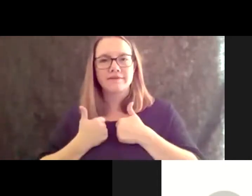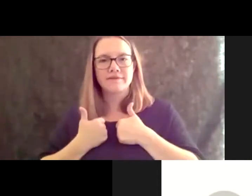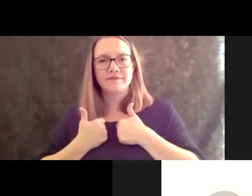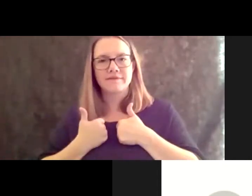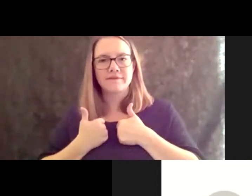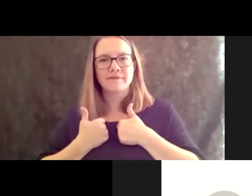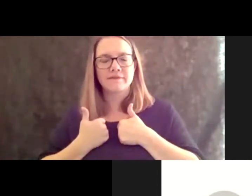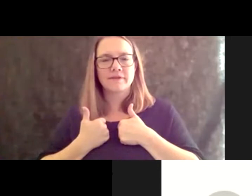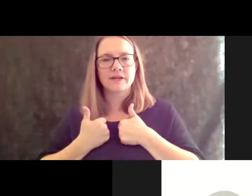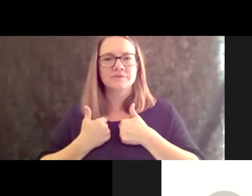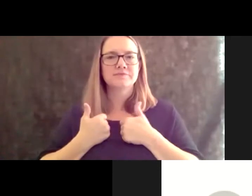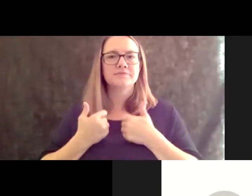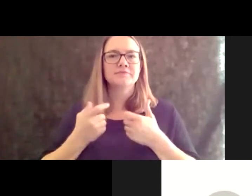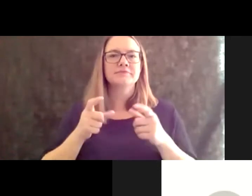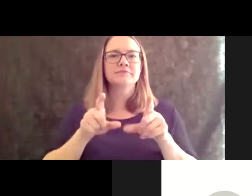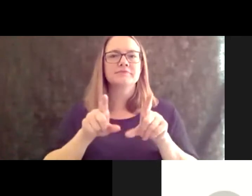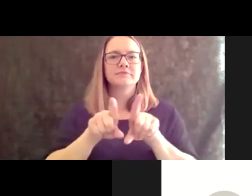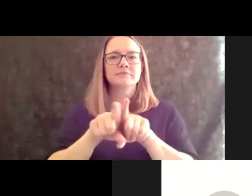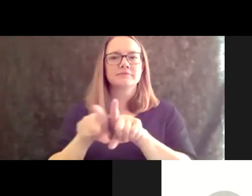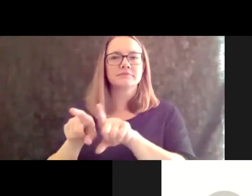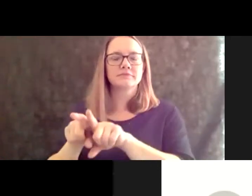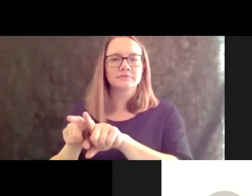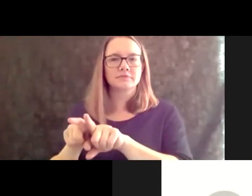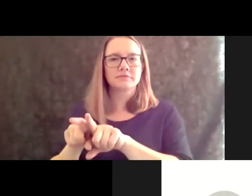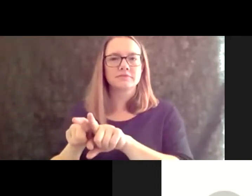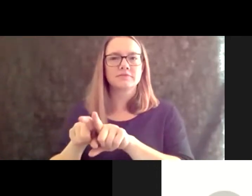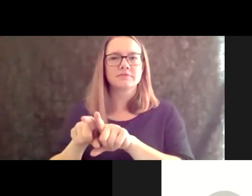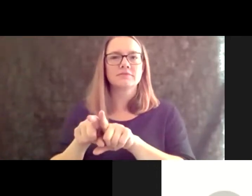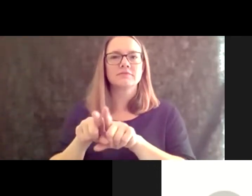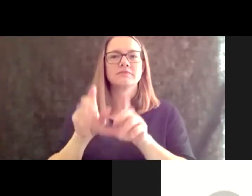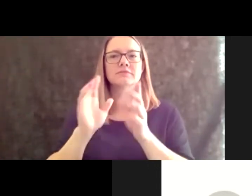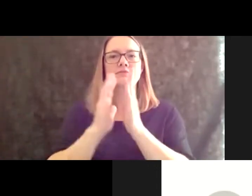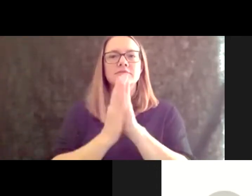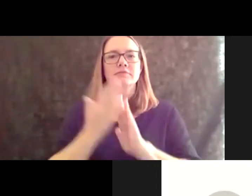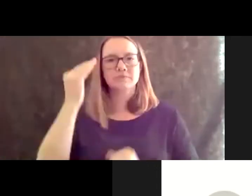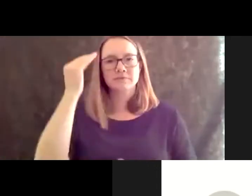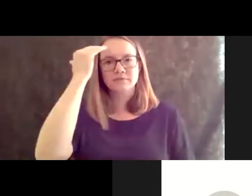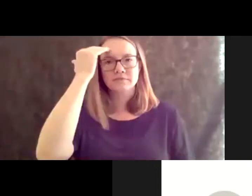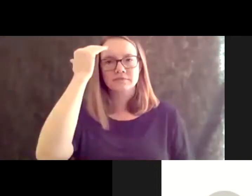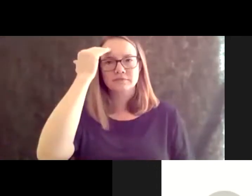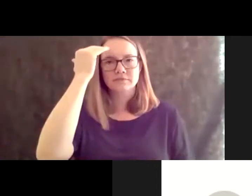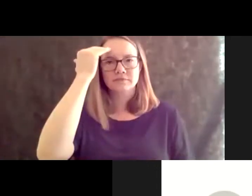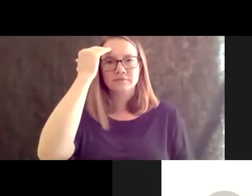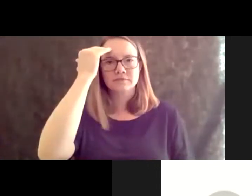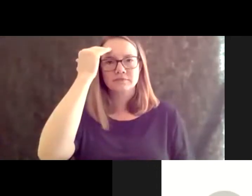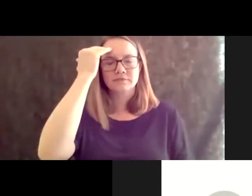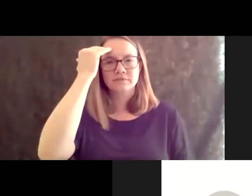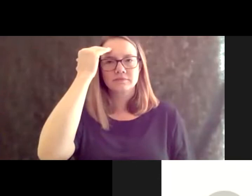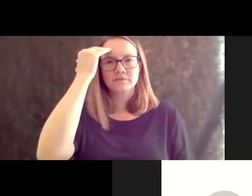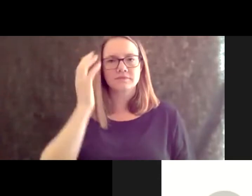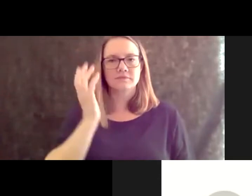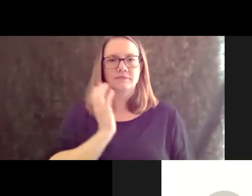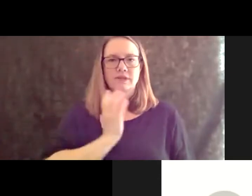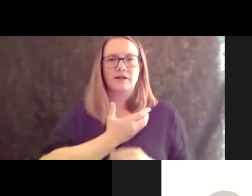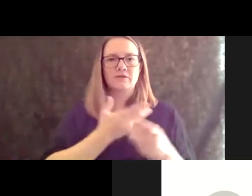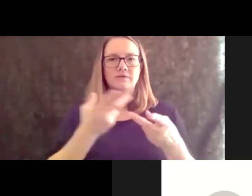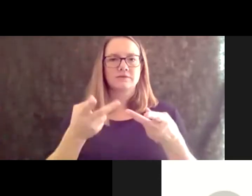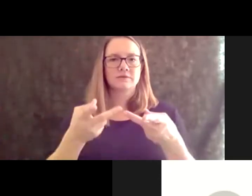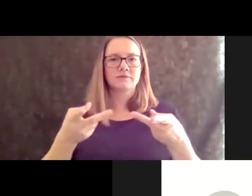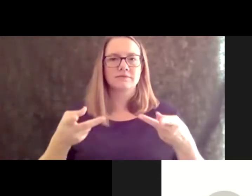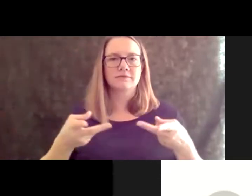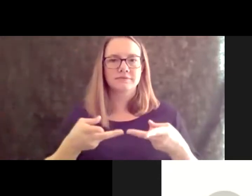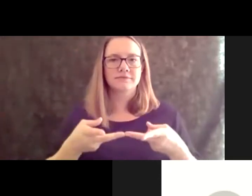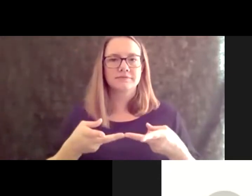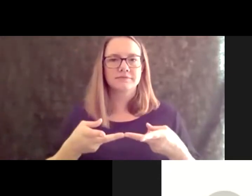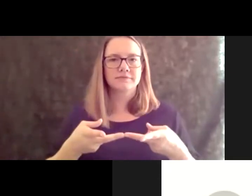And let's also bring our awareness to the plane that we're on now, the plane that we